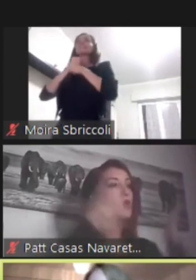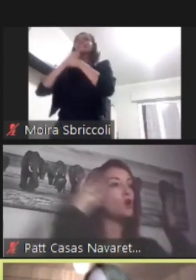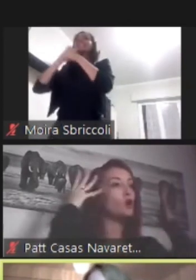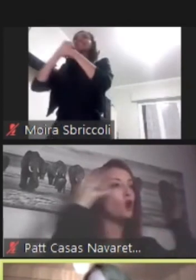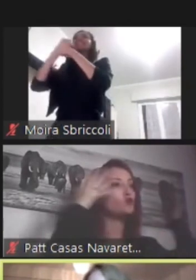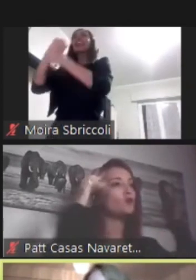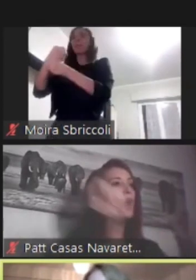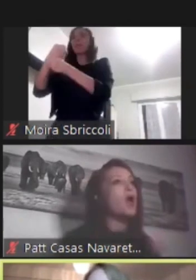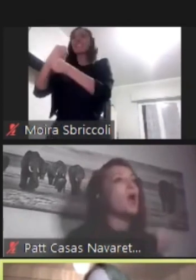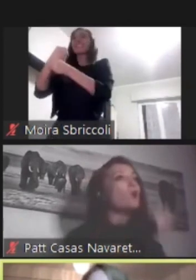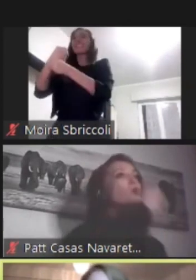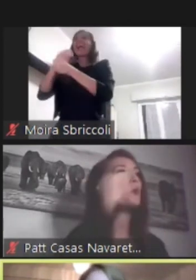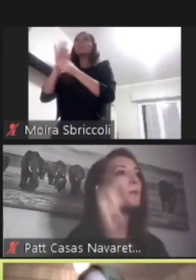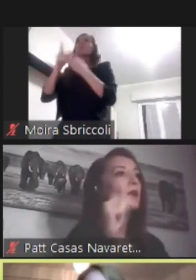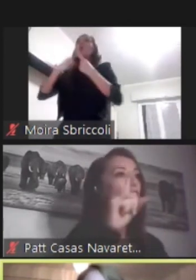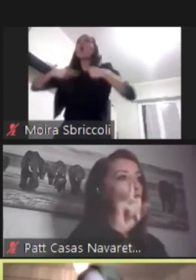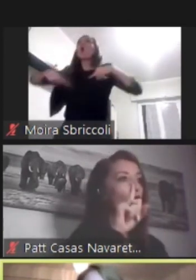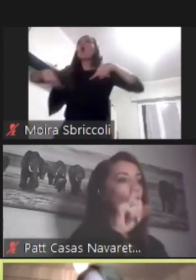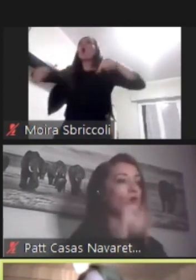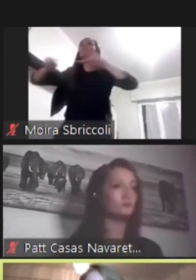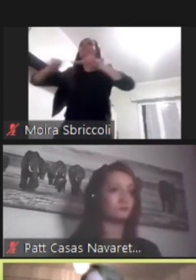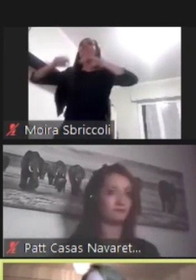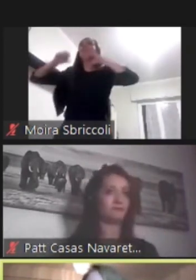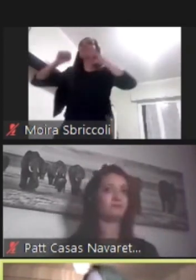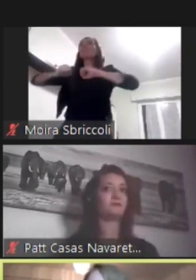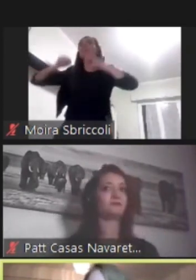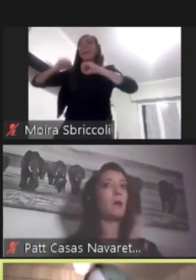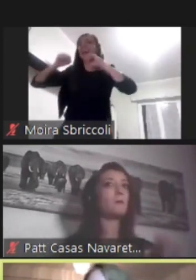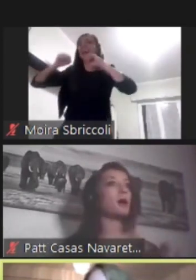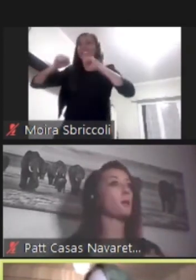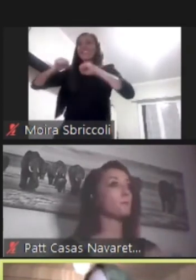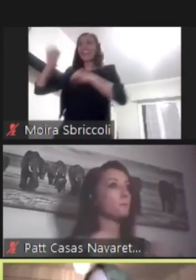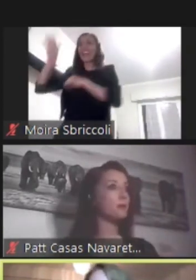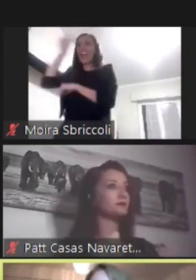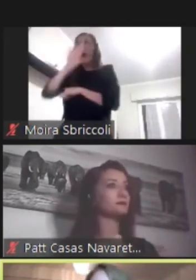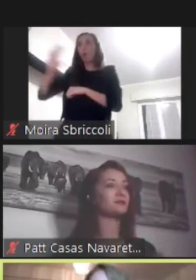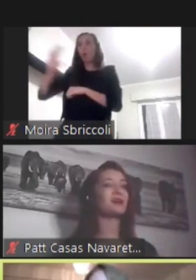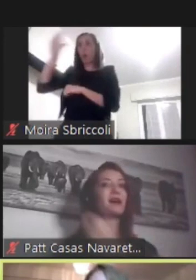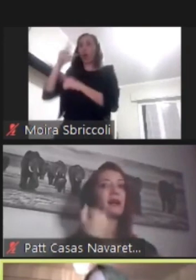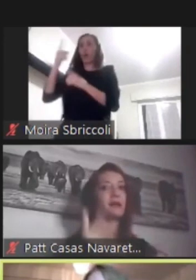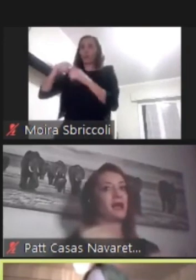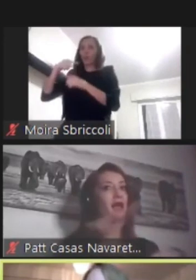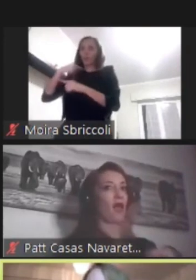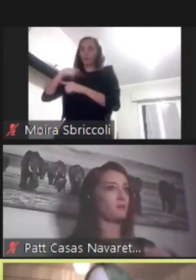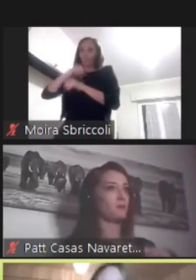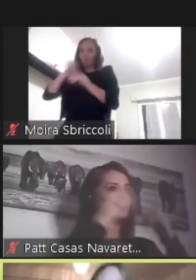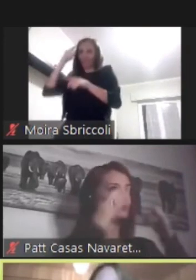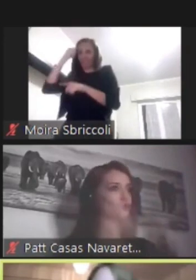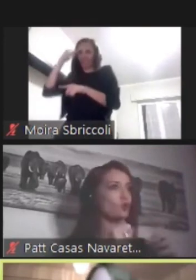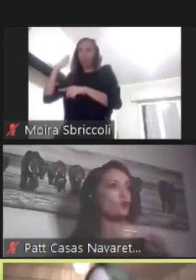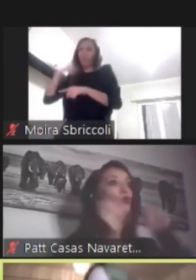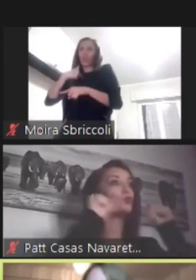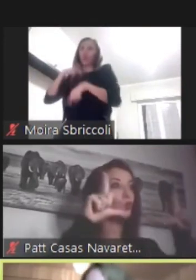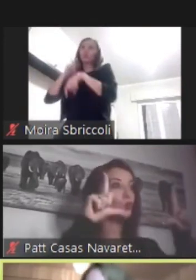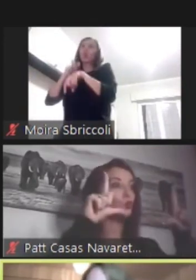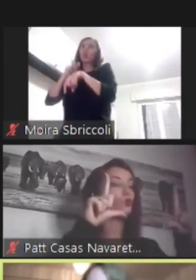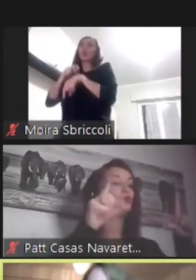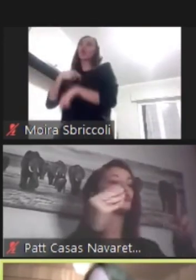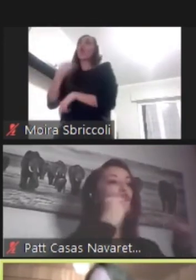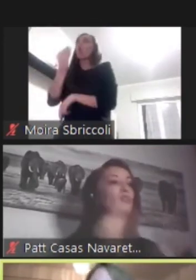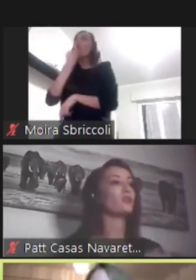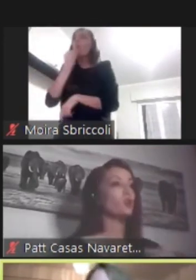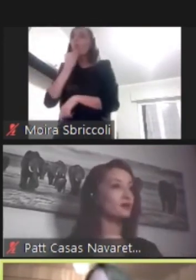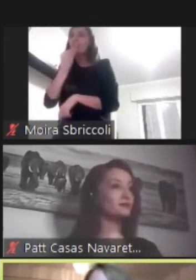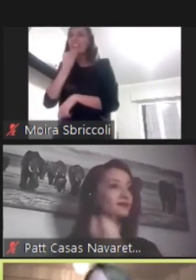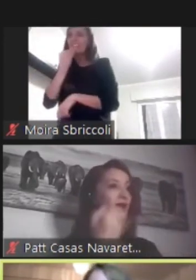practicing nutritionist on a daily basis. And I do a lot of corporate wellness. So using these products in my daily